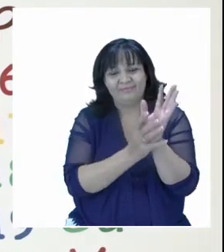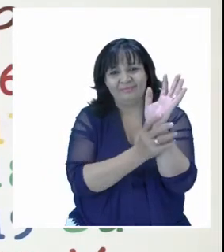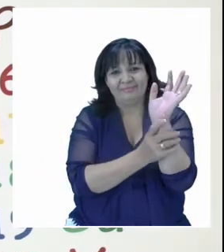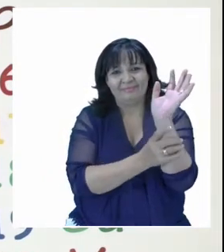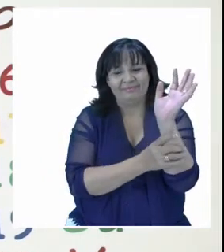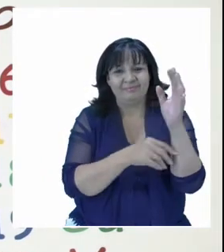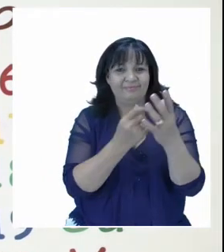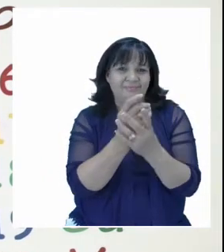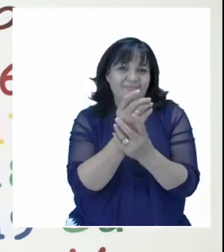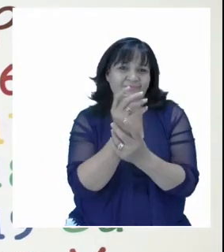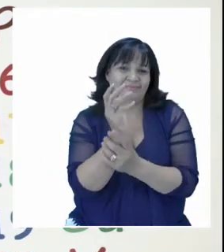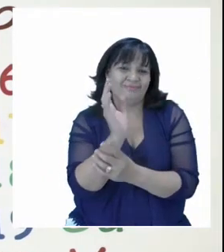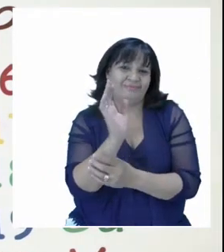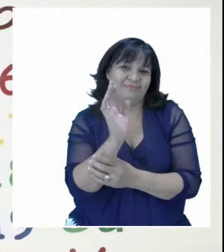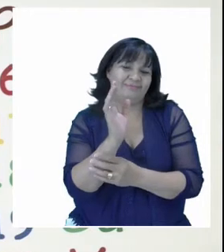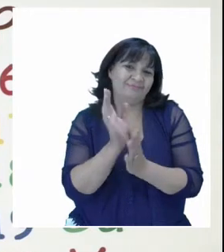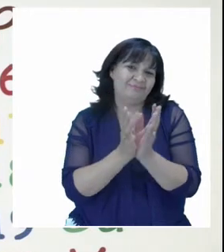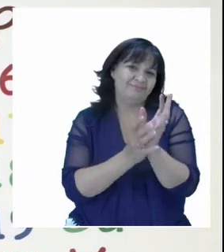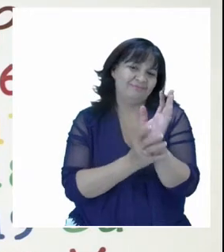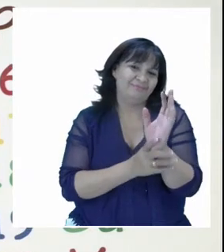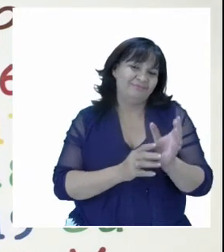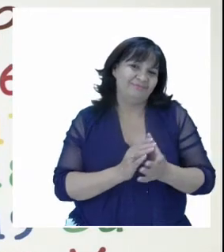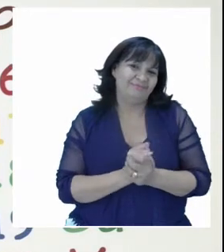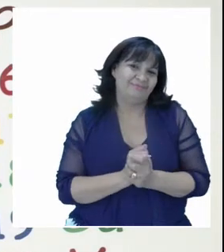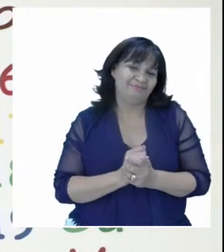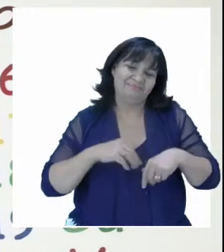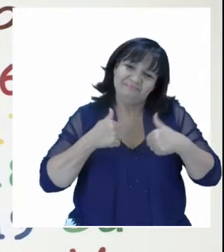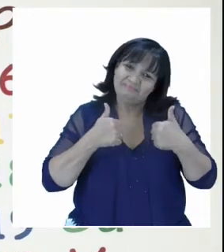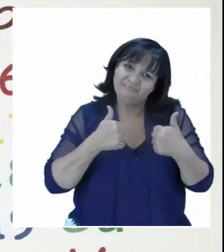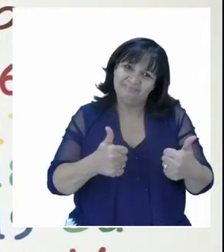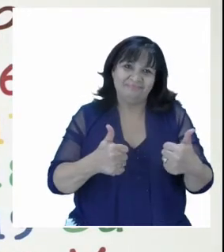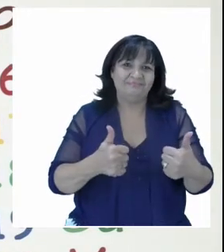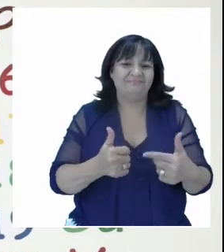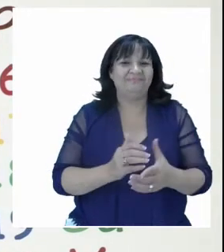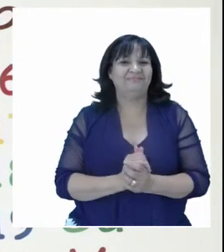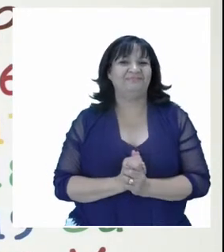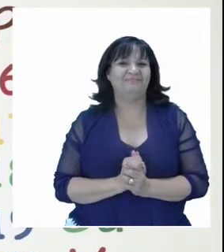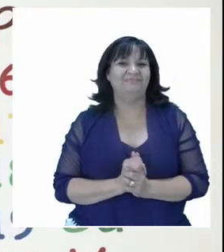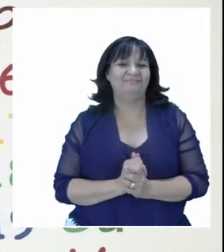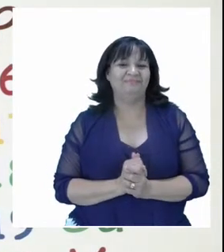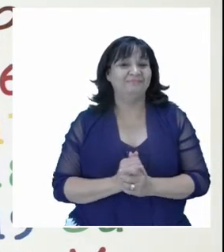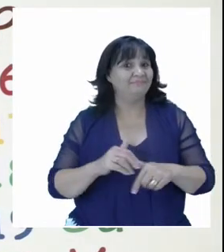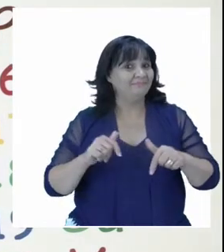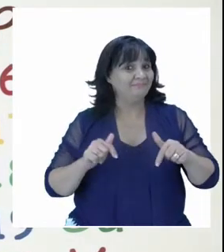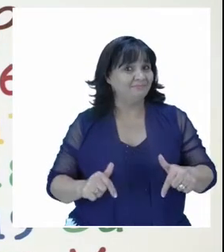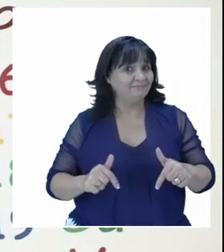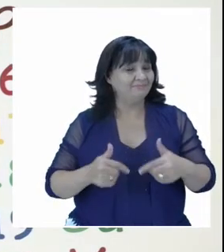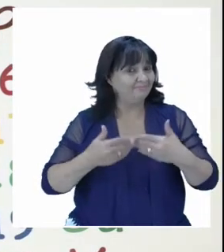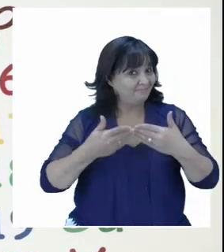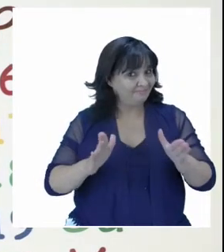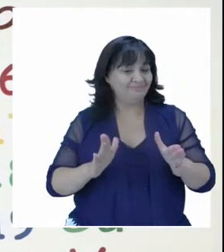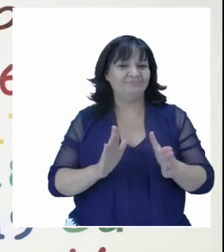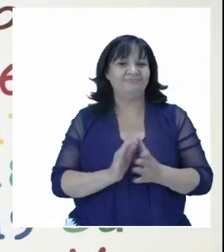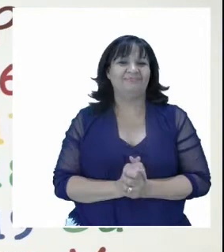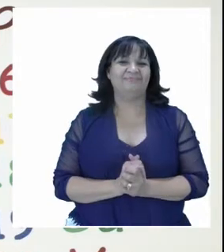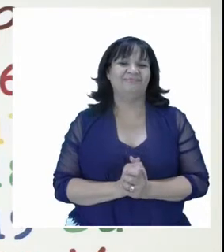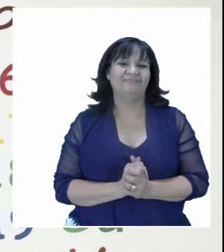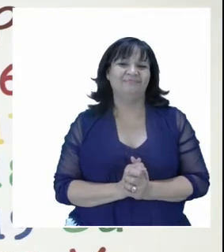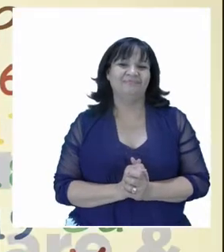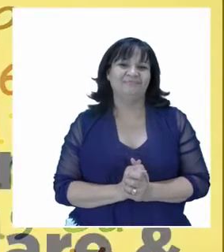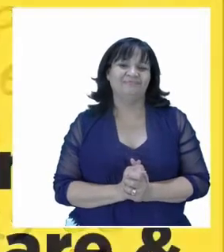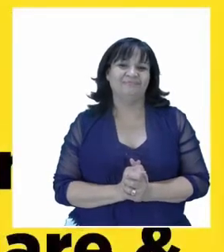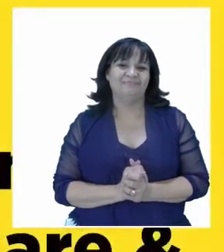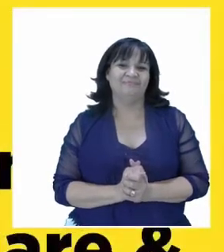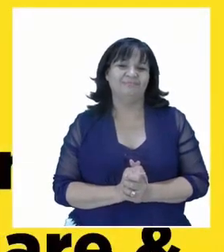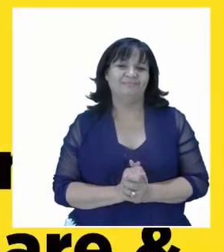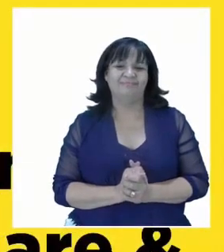and on the wrists. Well done! Now we are ready for our lesson.